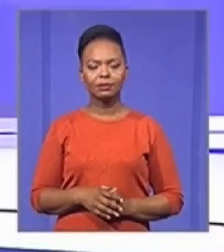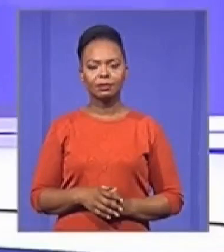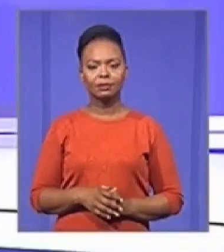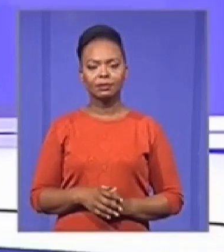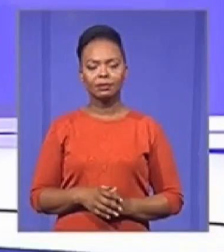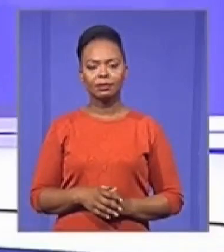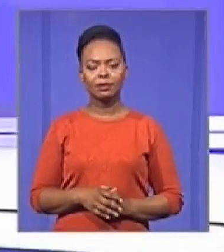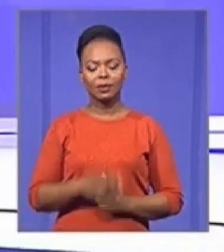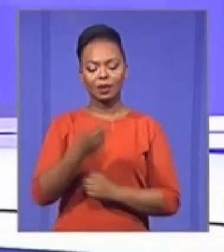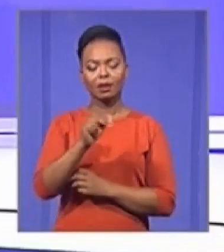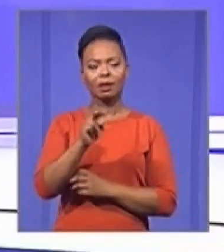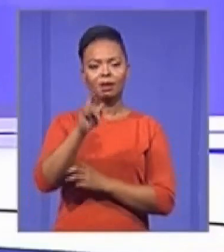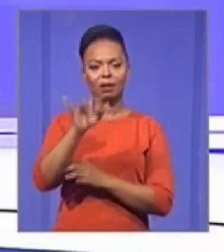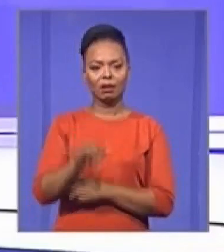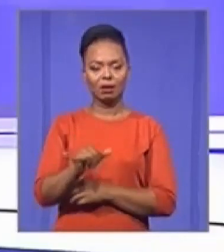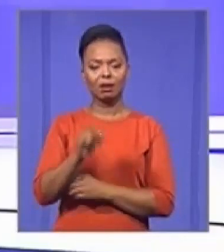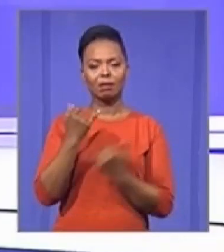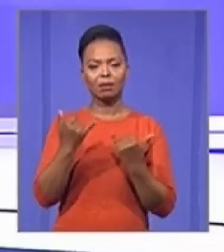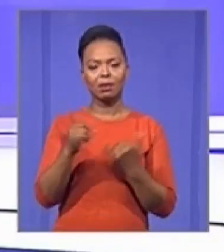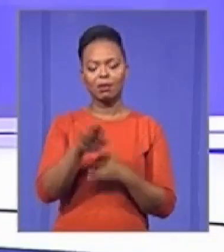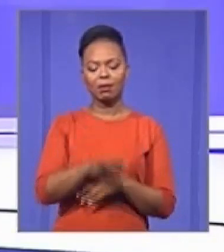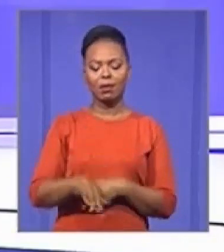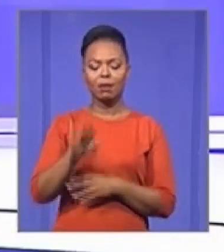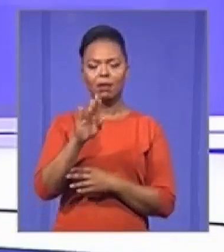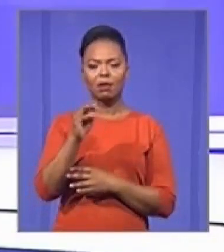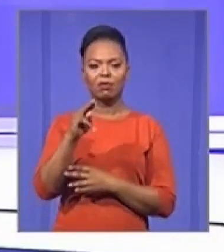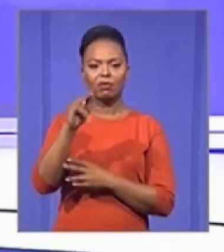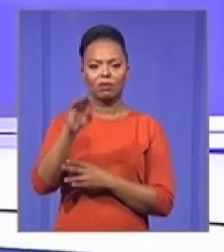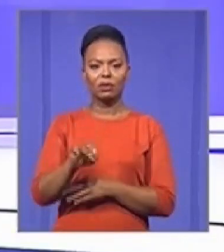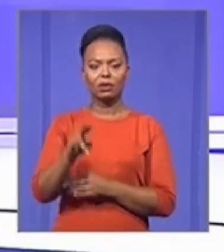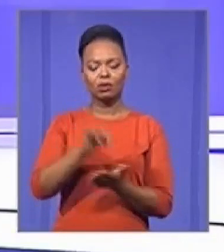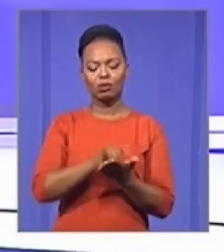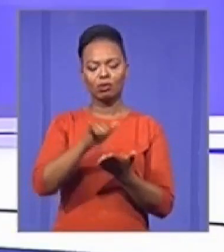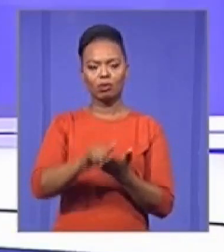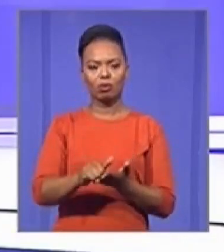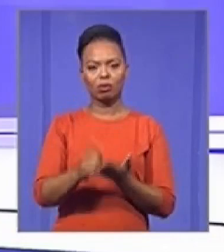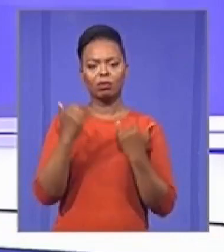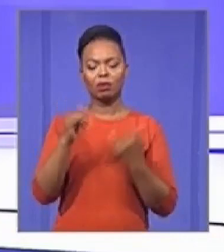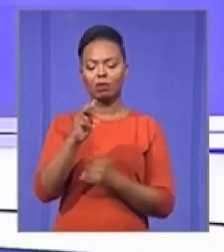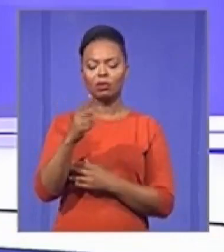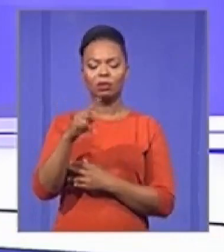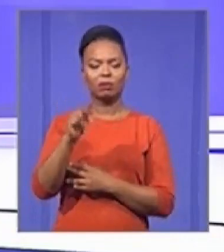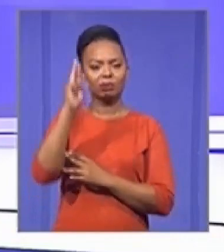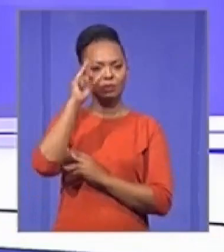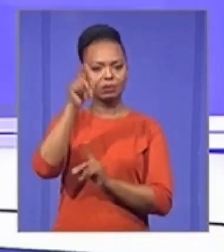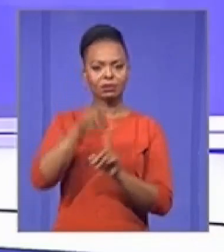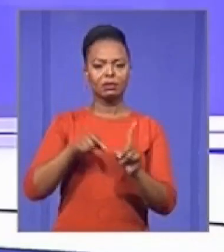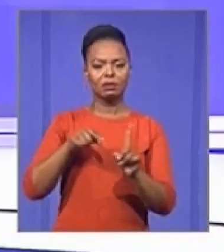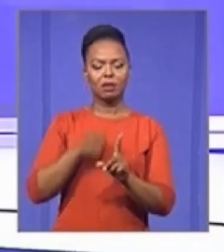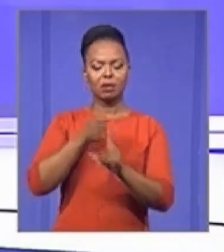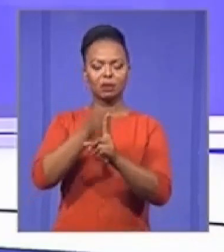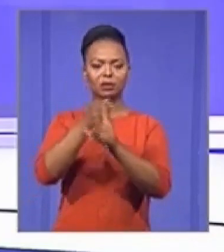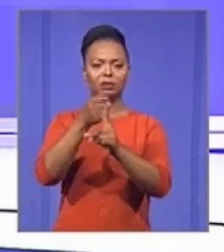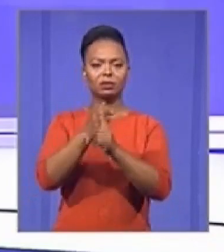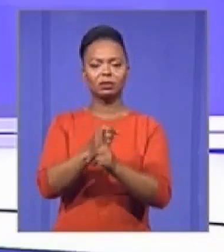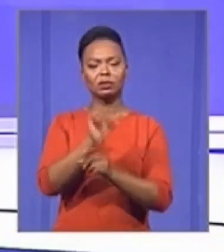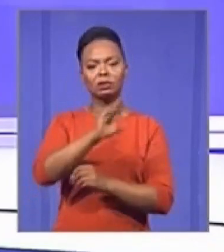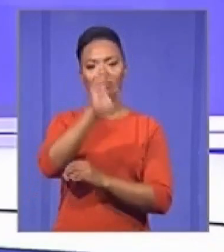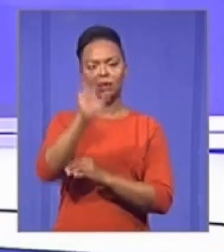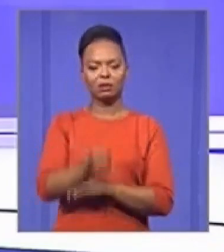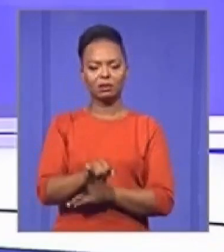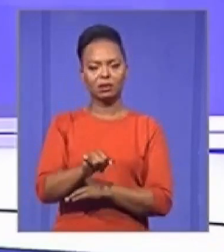Ho hlokala ha Harry Belafonte lapeng la Manhattan in New York ho nkwa e le sehopotso ka kabelo eo a bileng le yona boitsekong ba Afrika